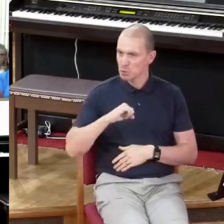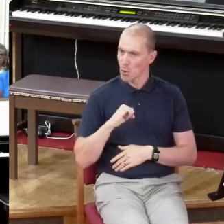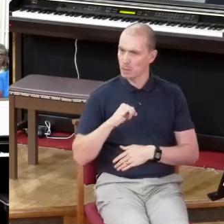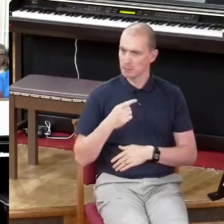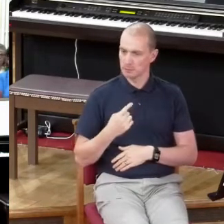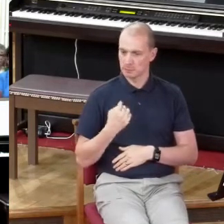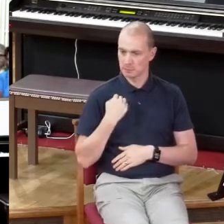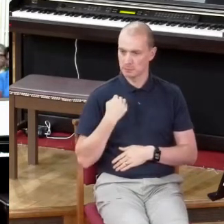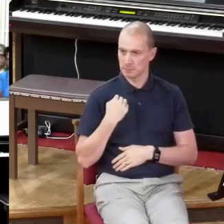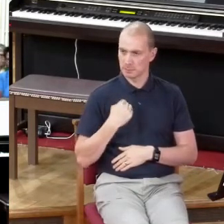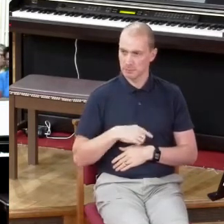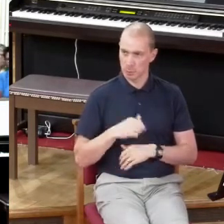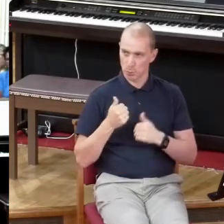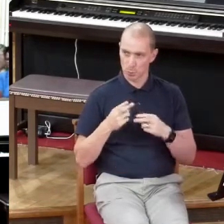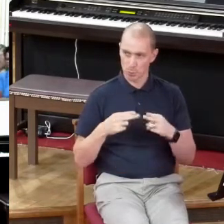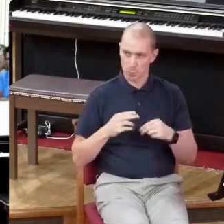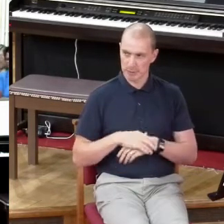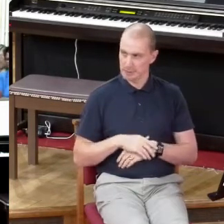other night there? Is that not good news?